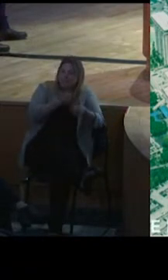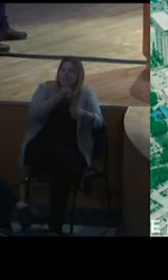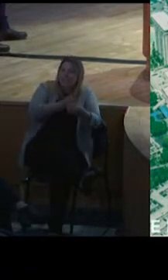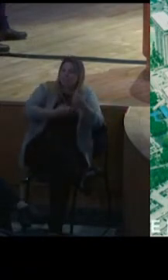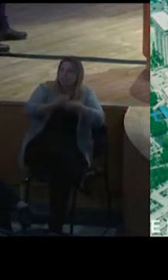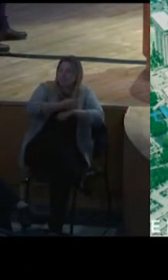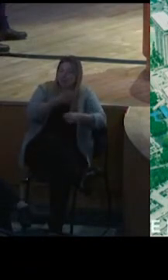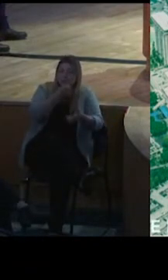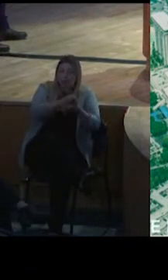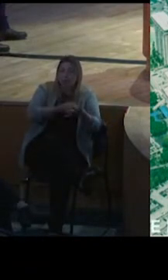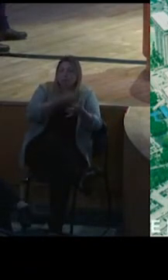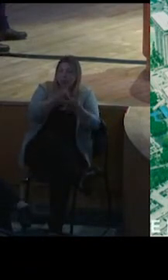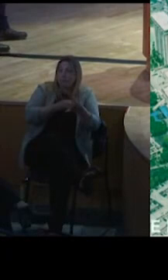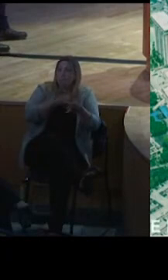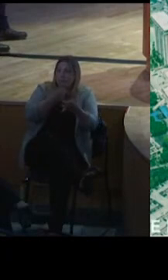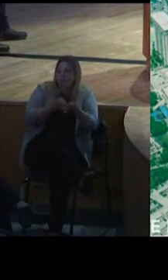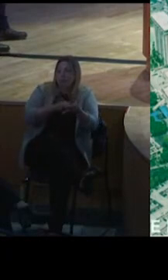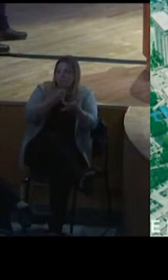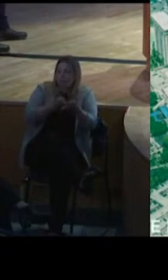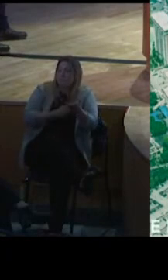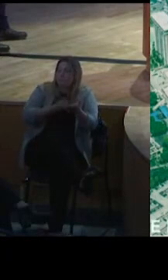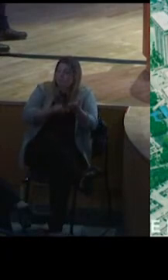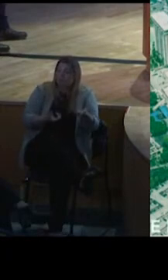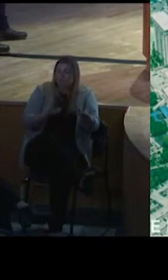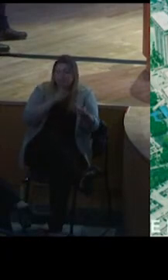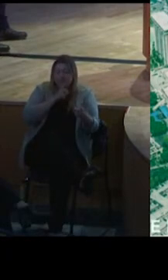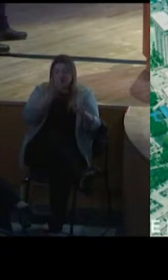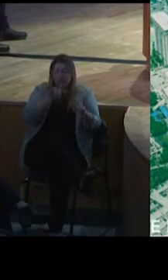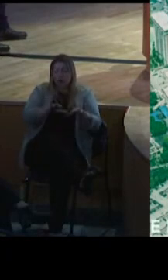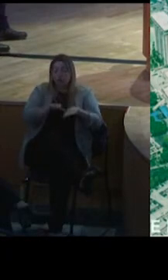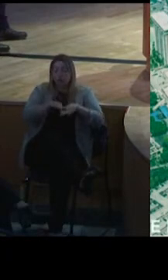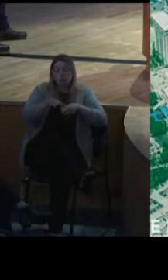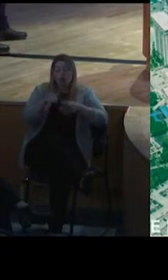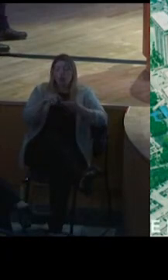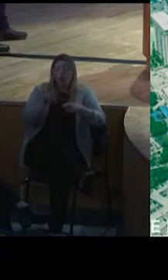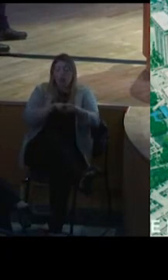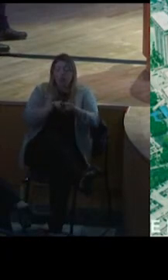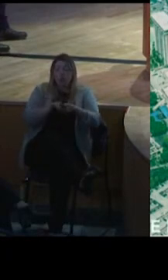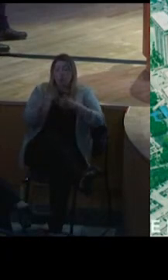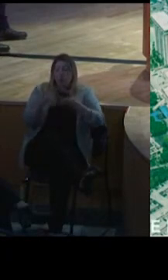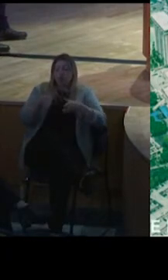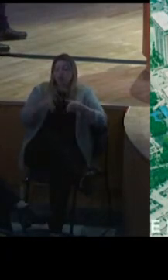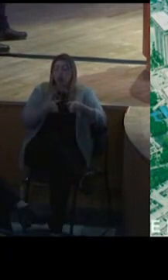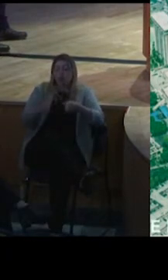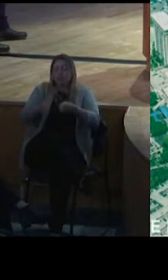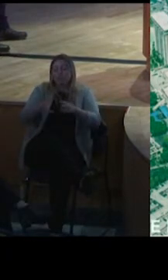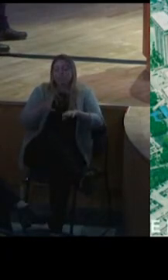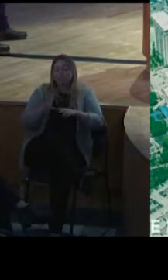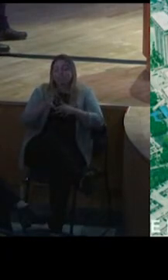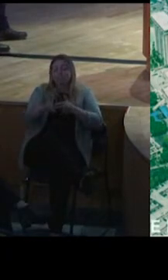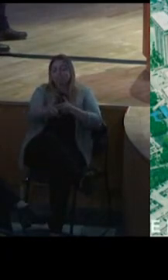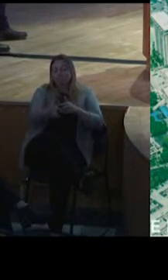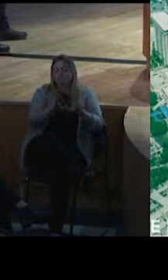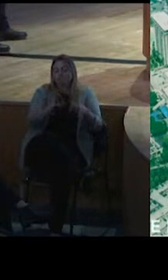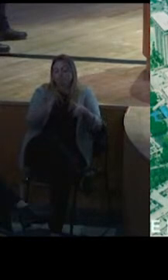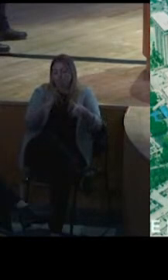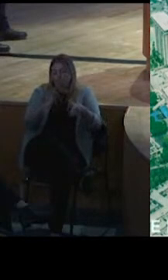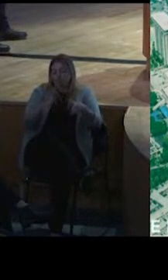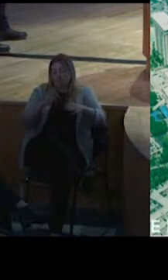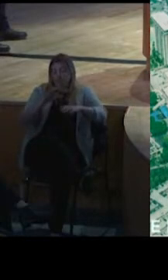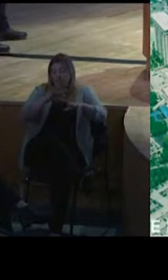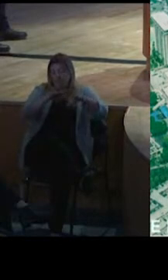dealing with those things and, you know, sinkholes and then roads sliding into the water, in the ocean, you know, that can be a